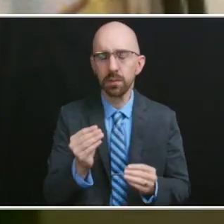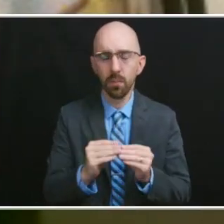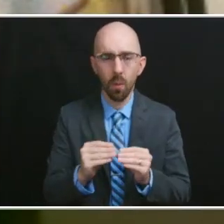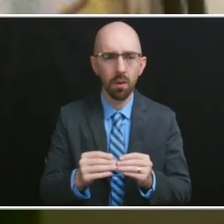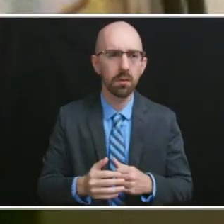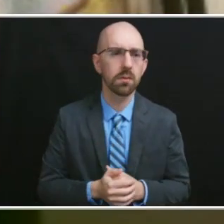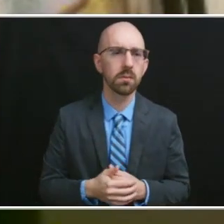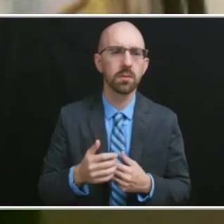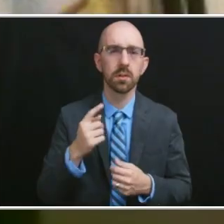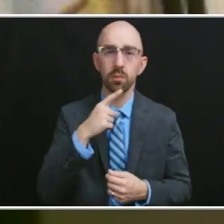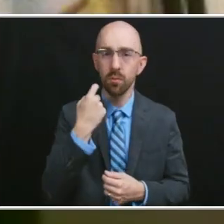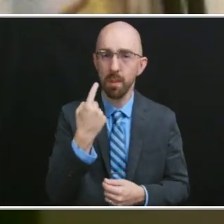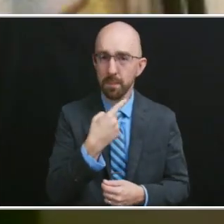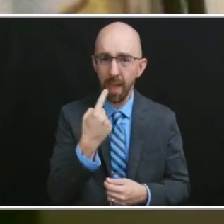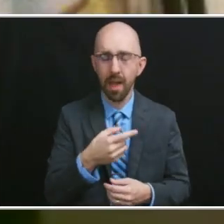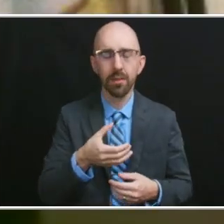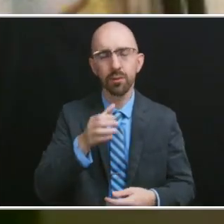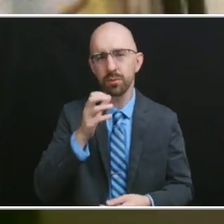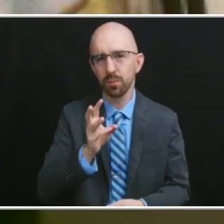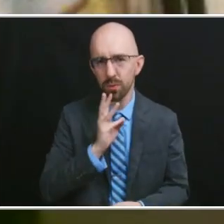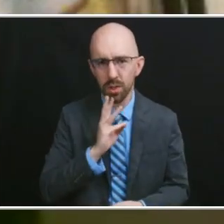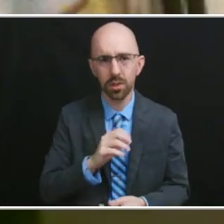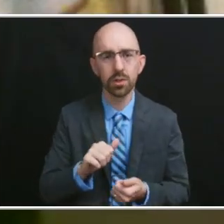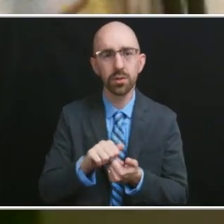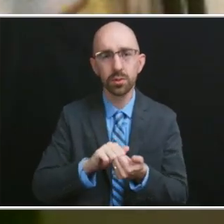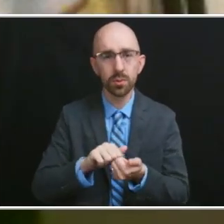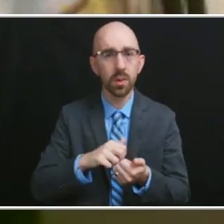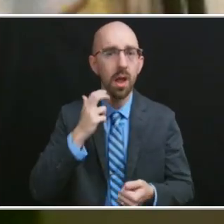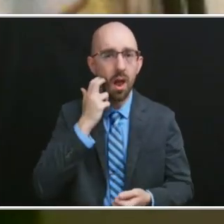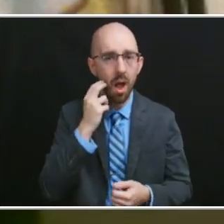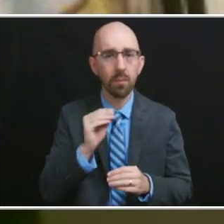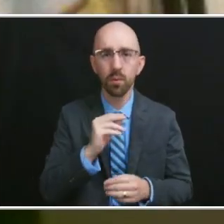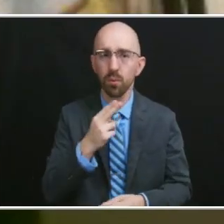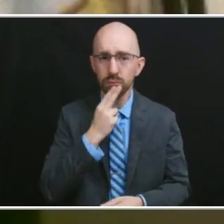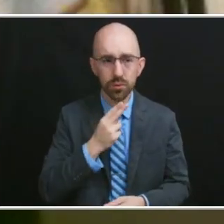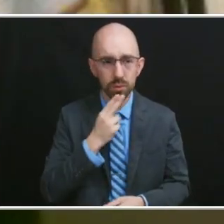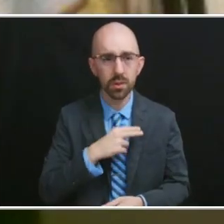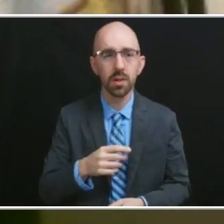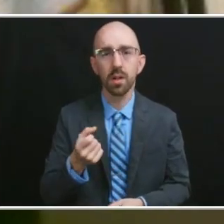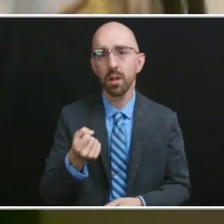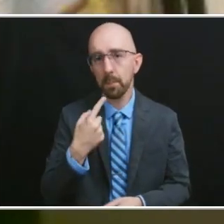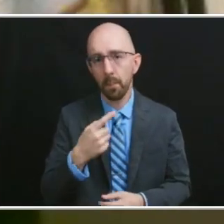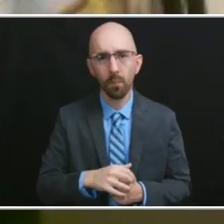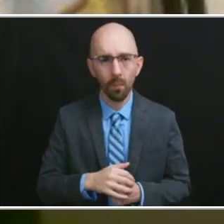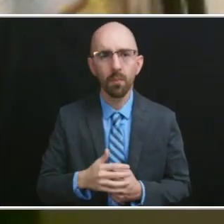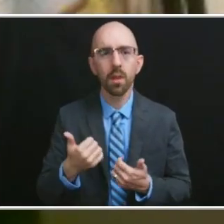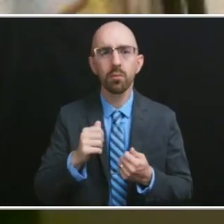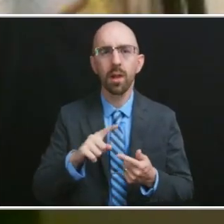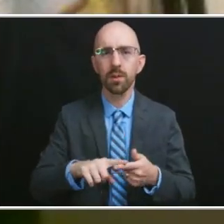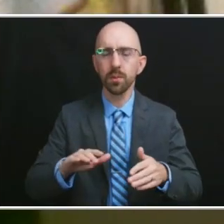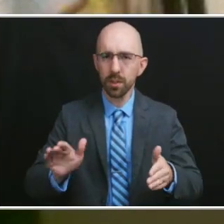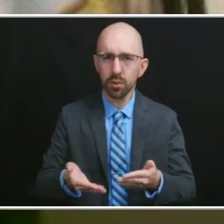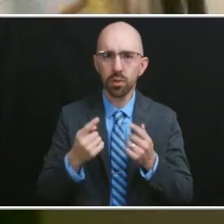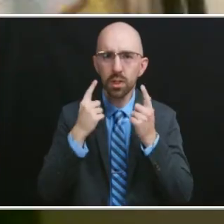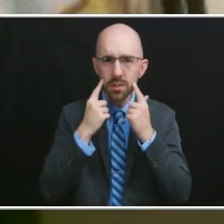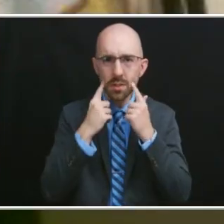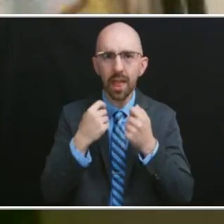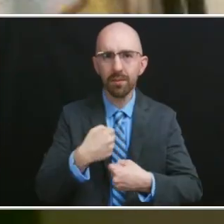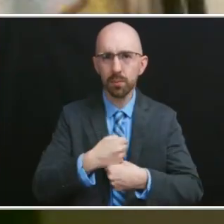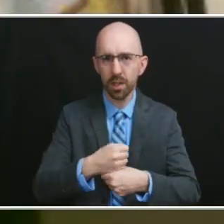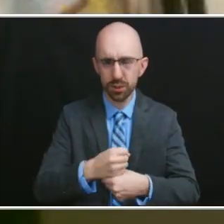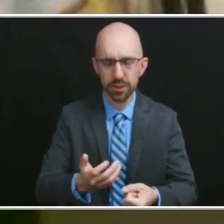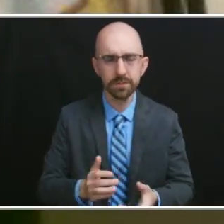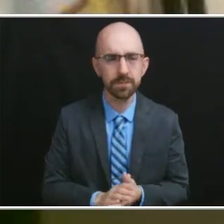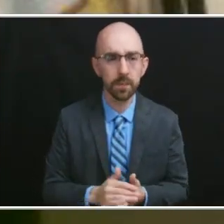encourage staying hydrated, chewing sugar-free gums and lozenges, or to stimulate, with the goal of stimulating saliva, basically. And we